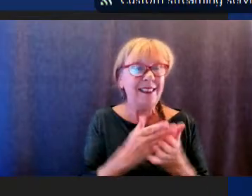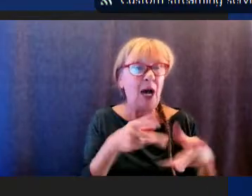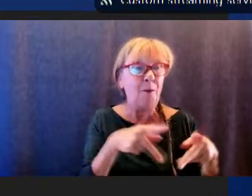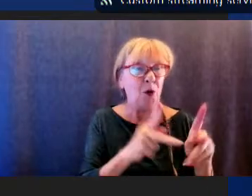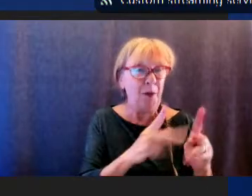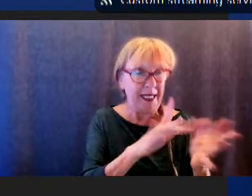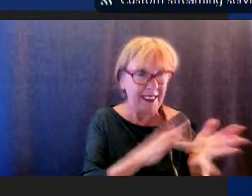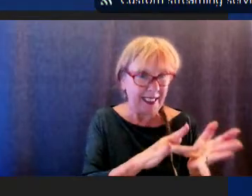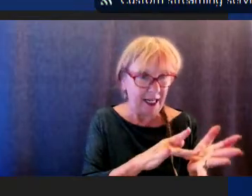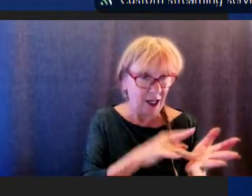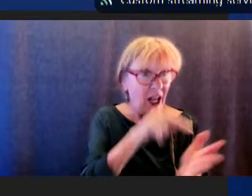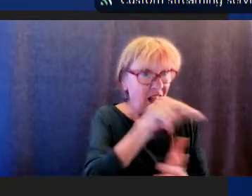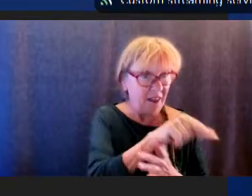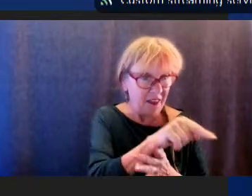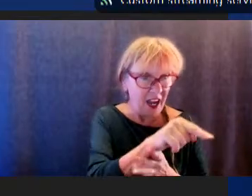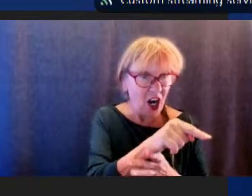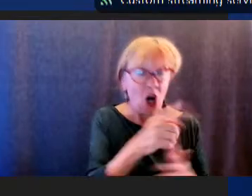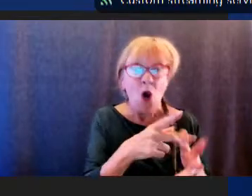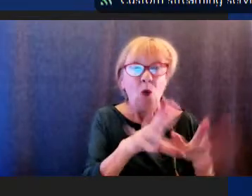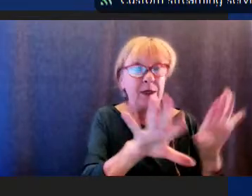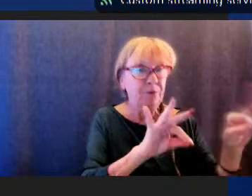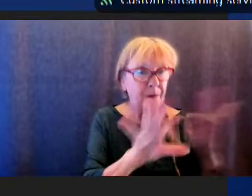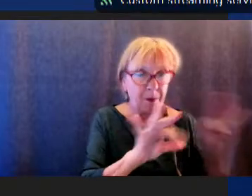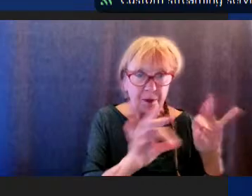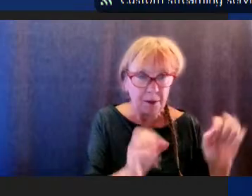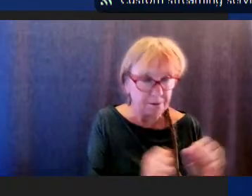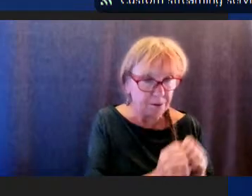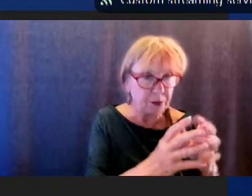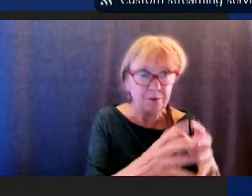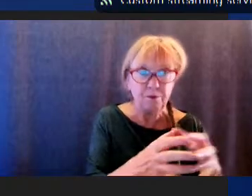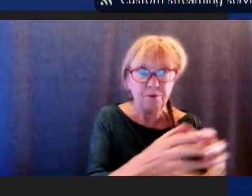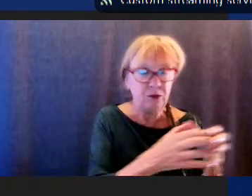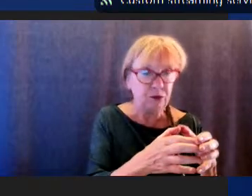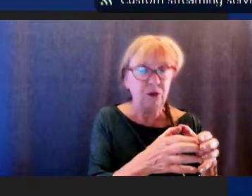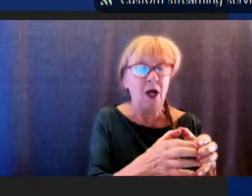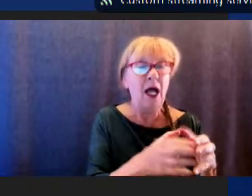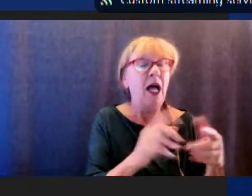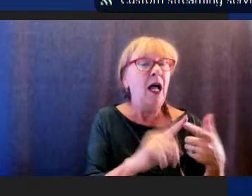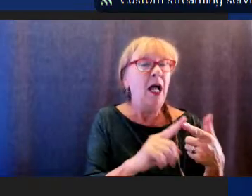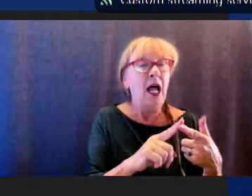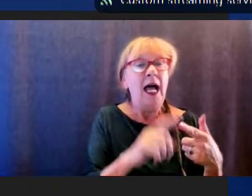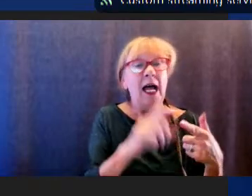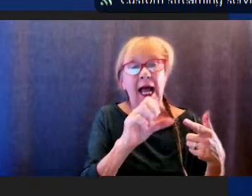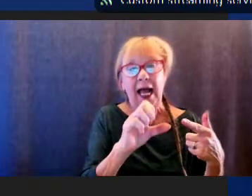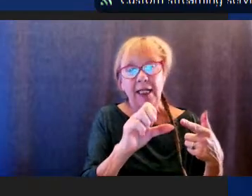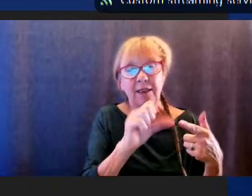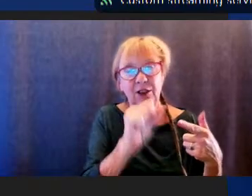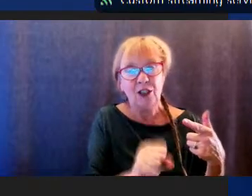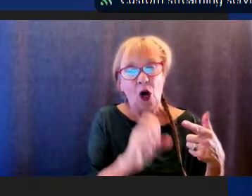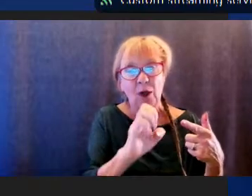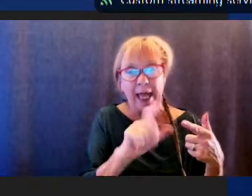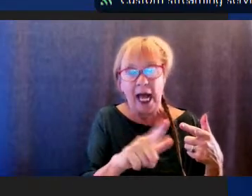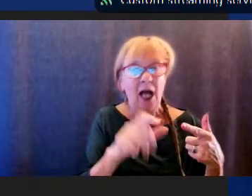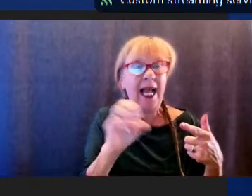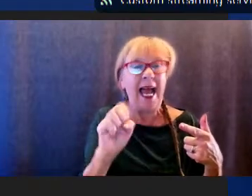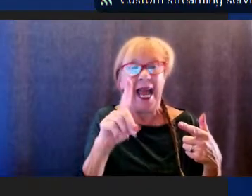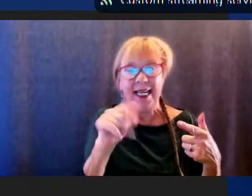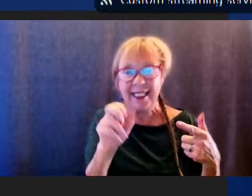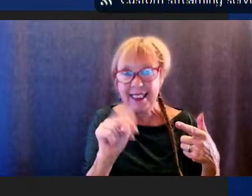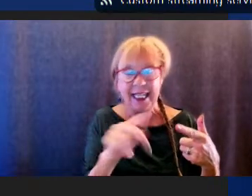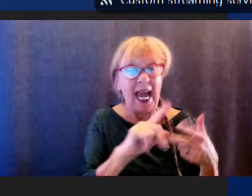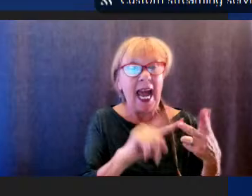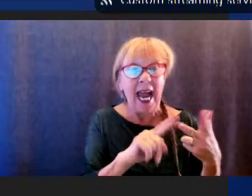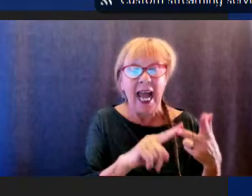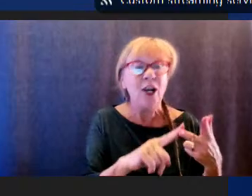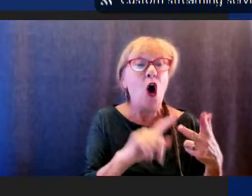we've brought together the county permitting programs along with Southern California Edison under one roof.